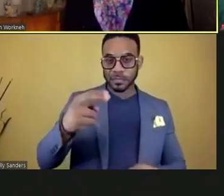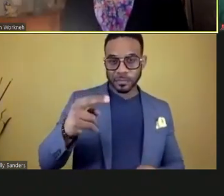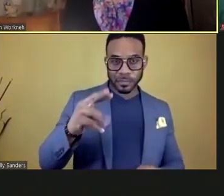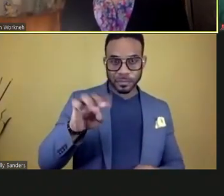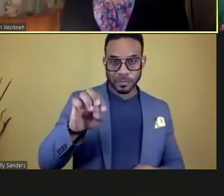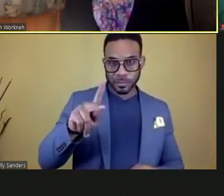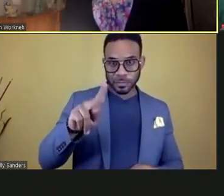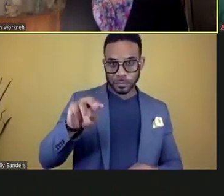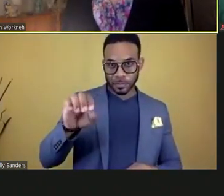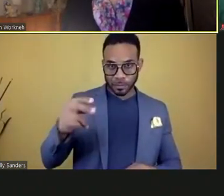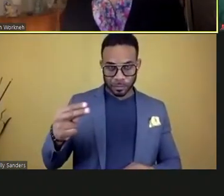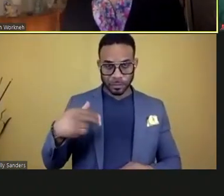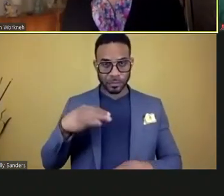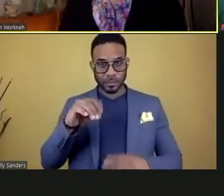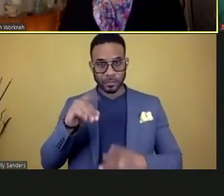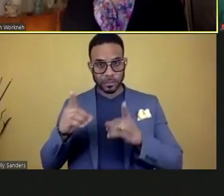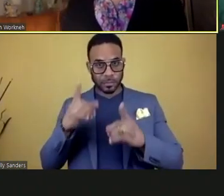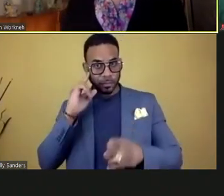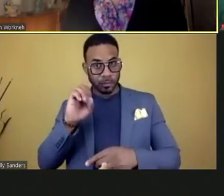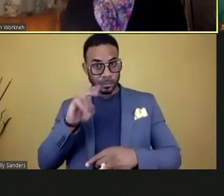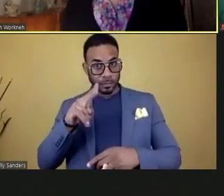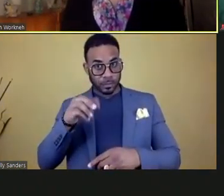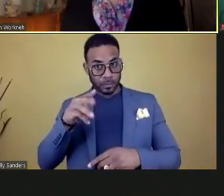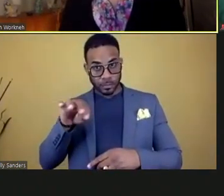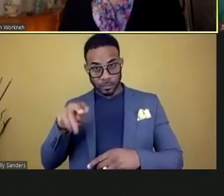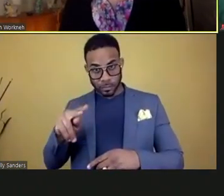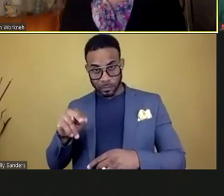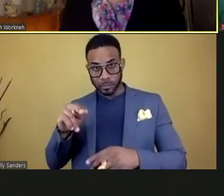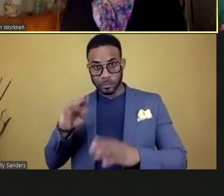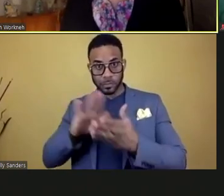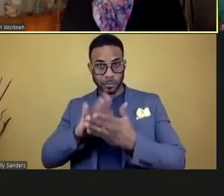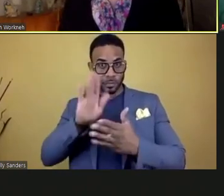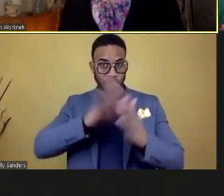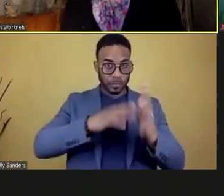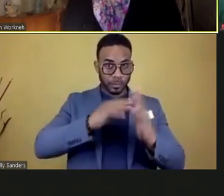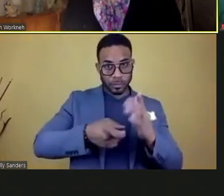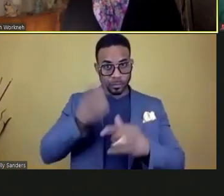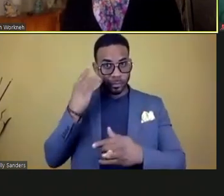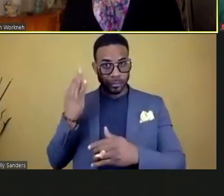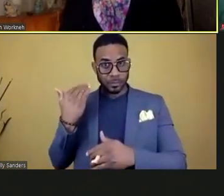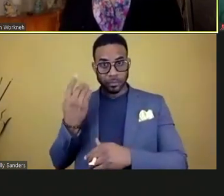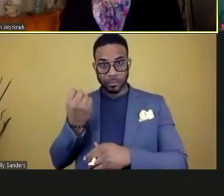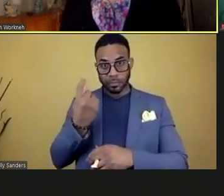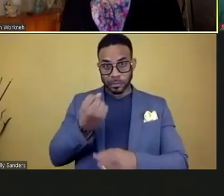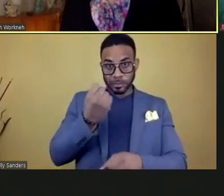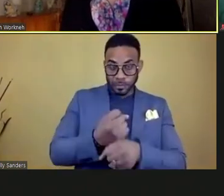I'm a co-director of Skowhegan School of Painting and Sculpture, where I've been for the last 11 years.